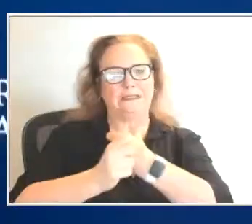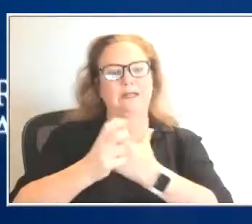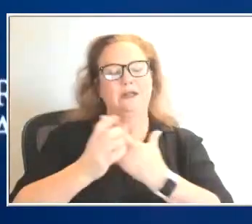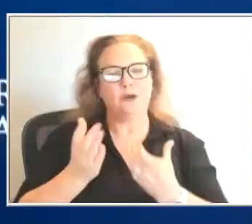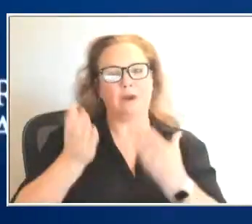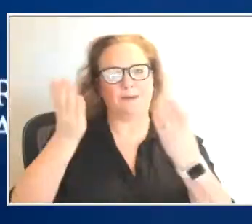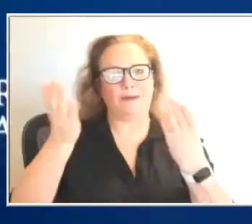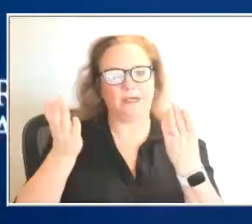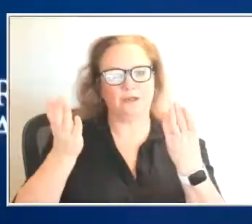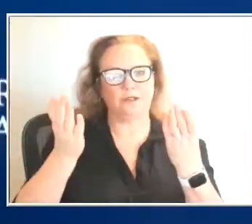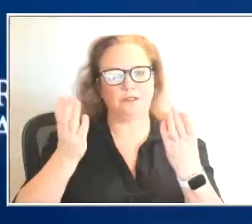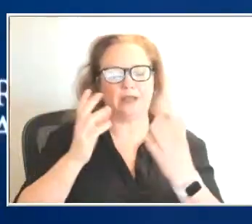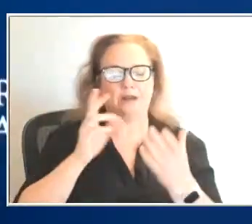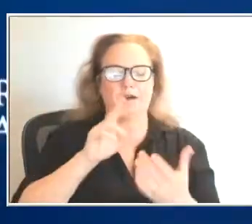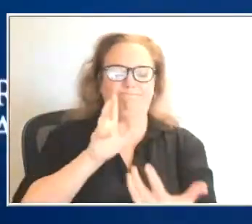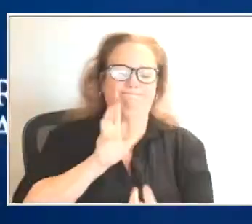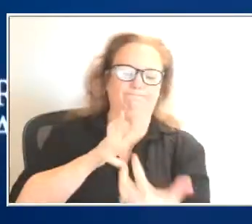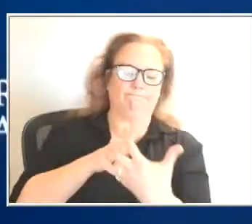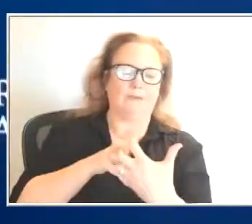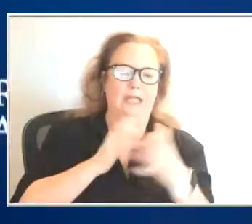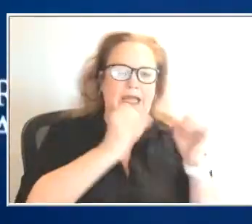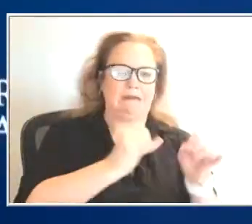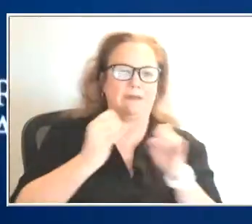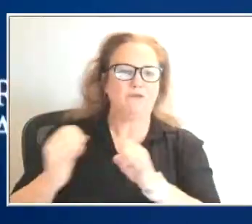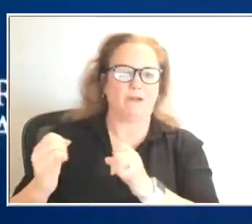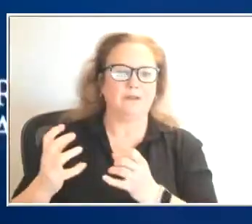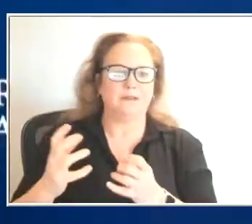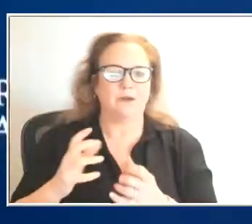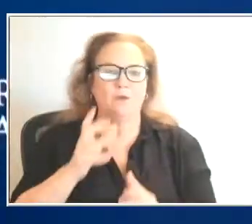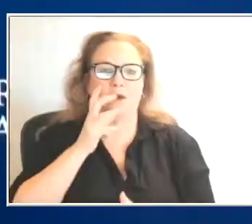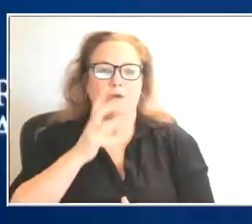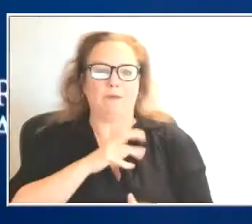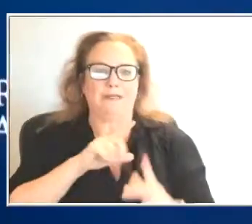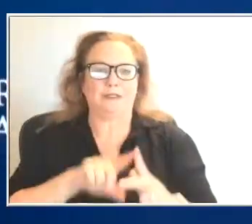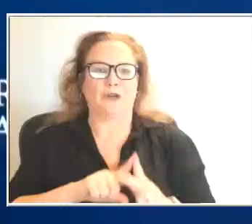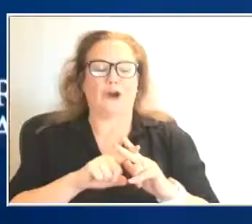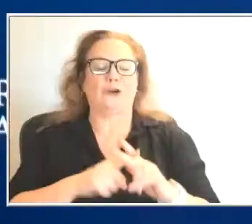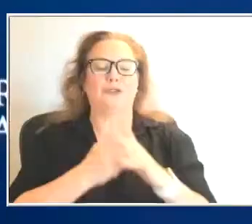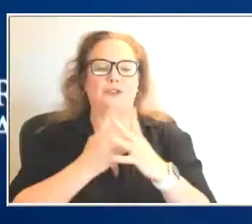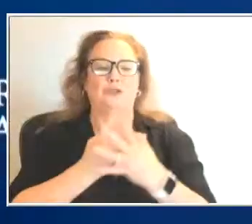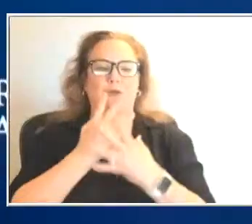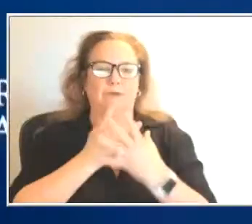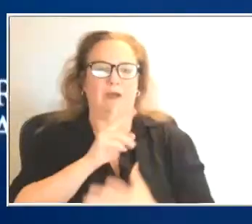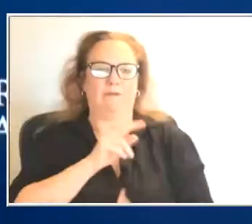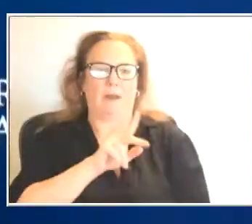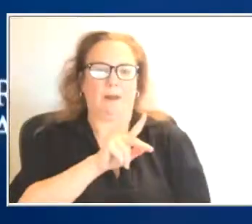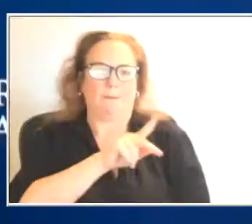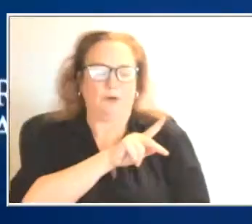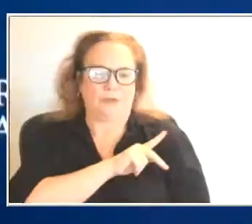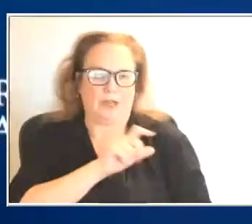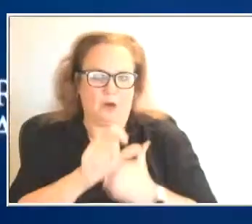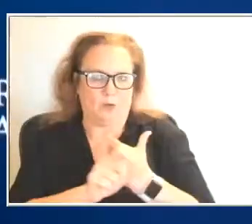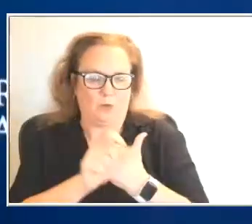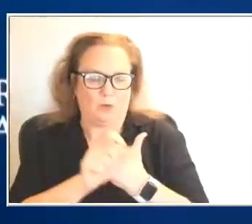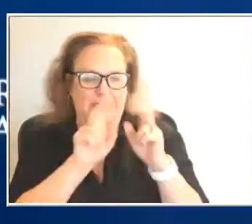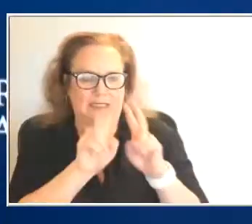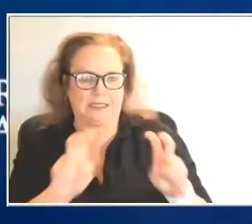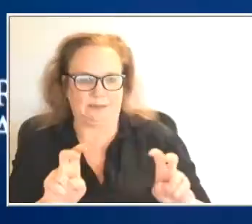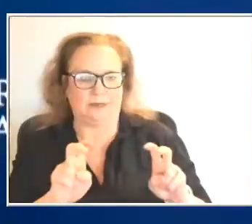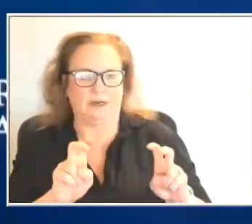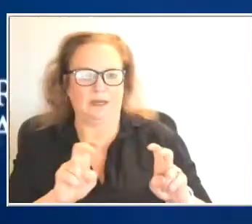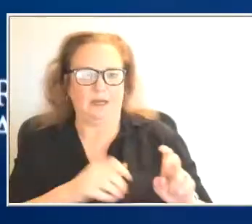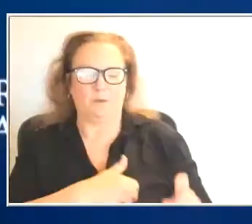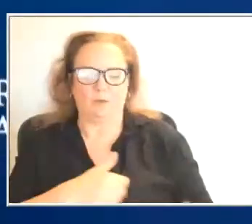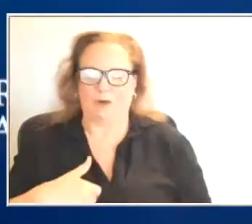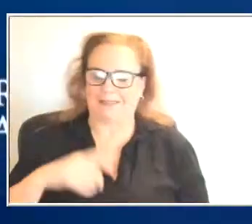recommendations that are personalized for individuals. Once a woman starts screening, we also have personalized risk assessment based on breast density.